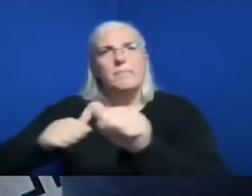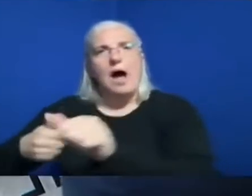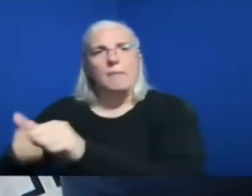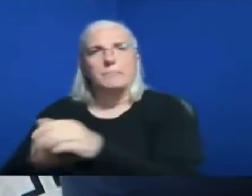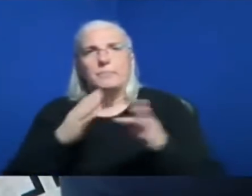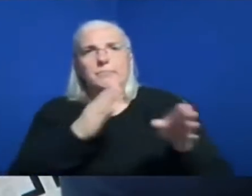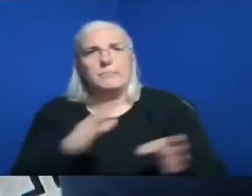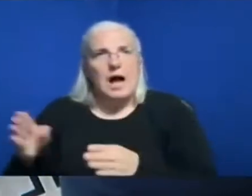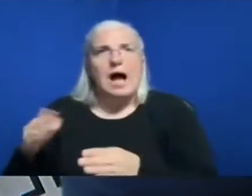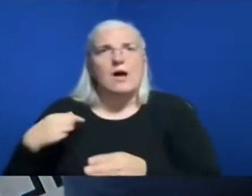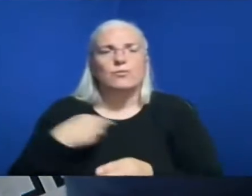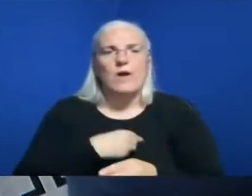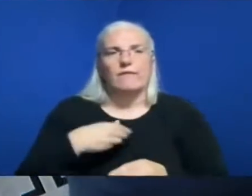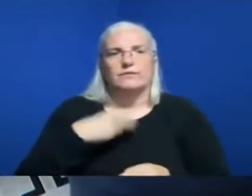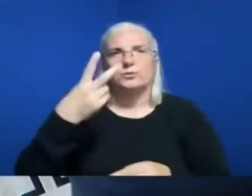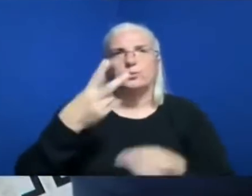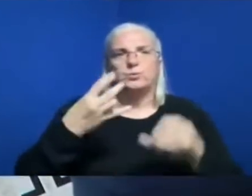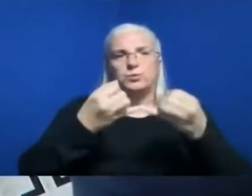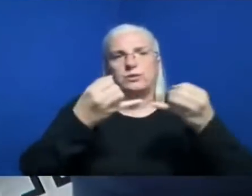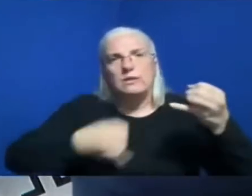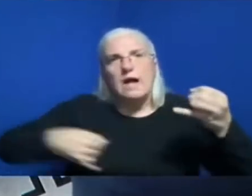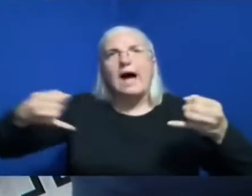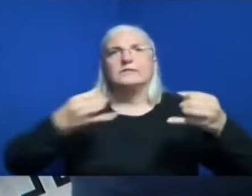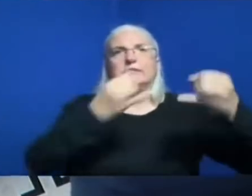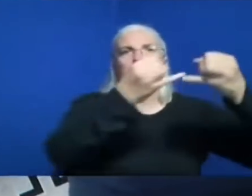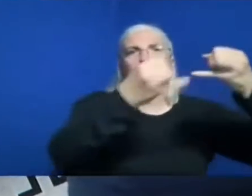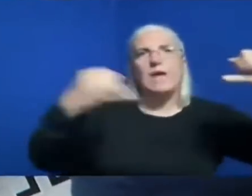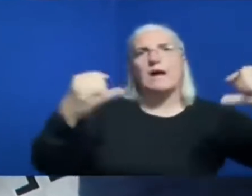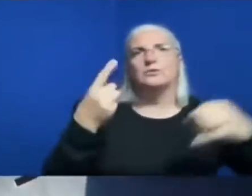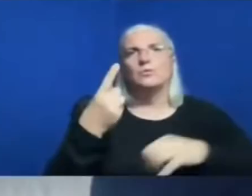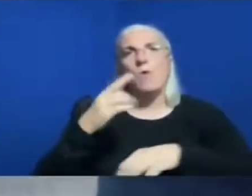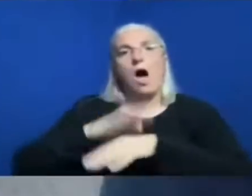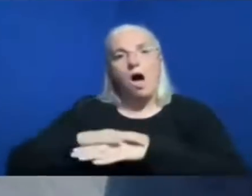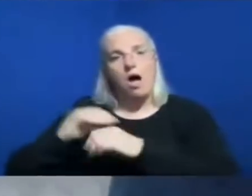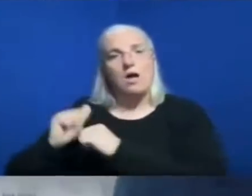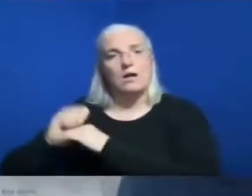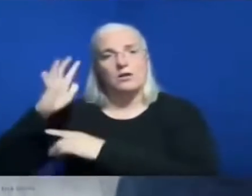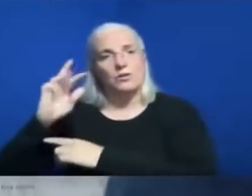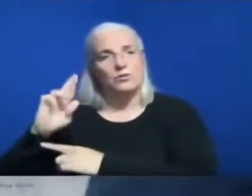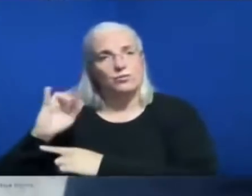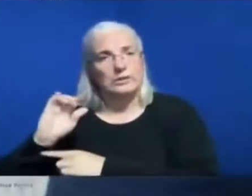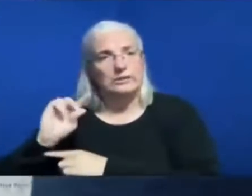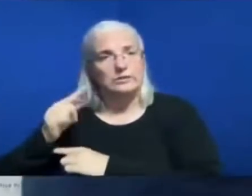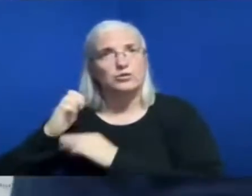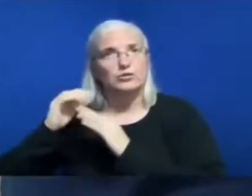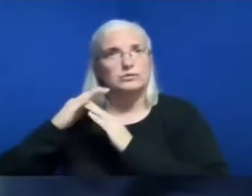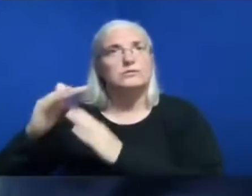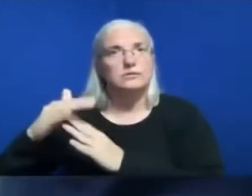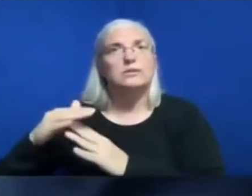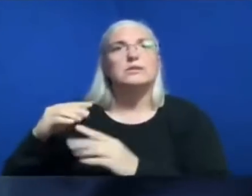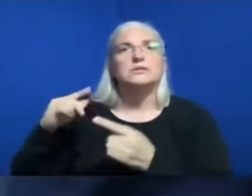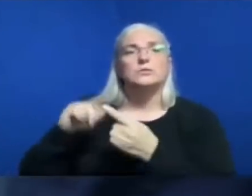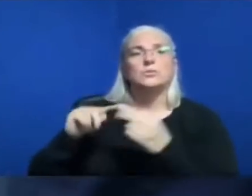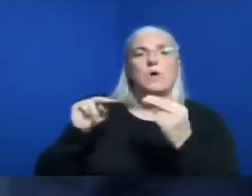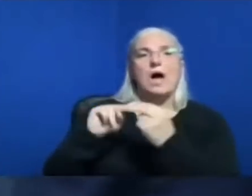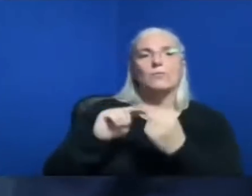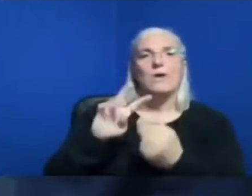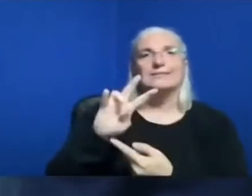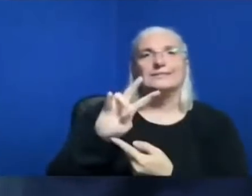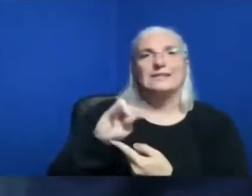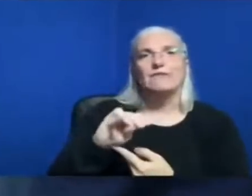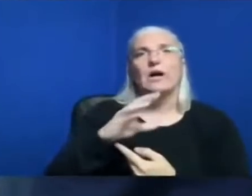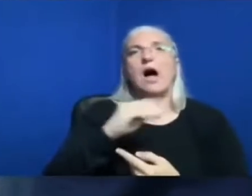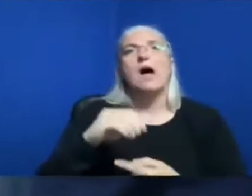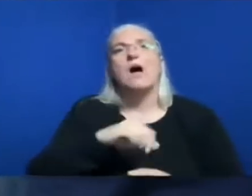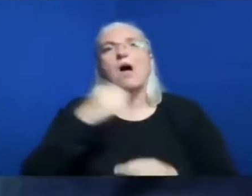road network and one on a ridge system that comes back down to Highway 70. And then we have a tertiary line, which is back here that protects the